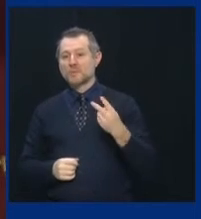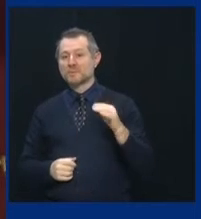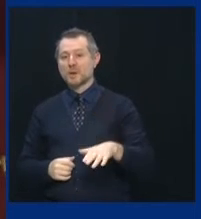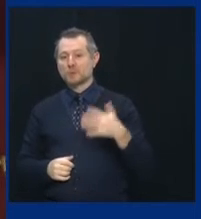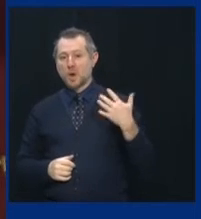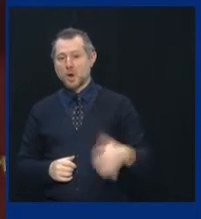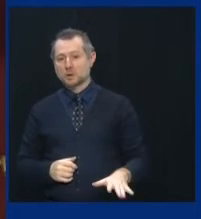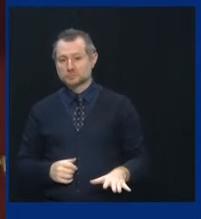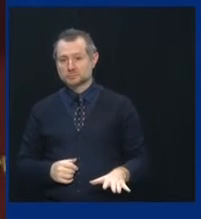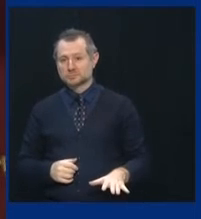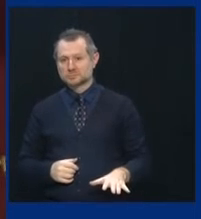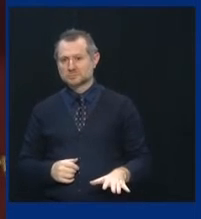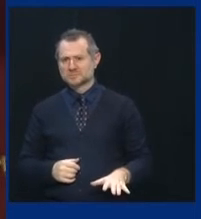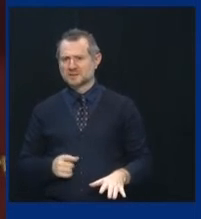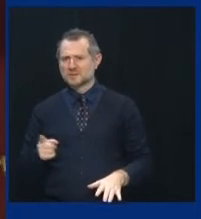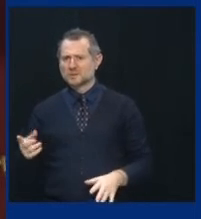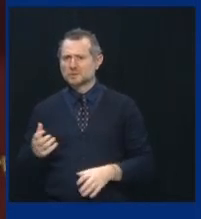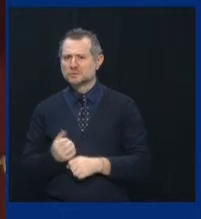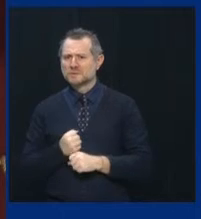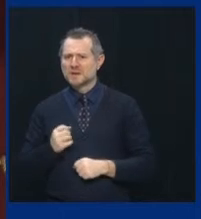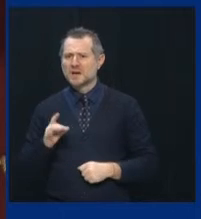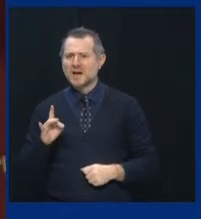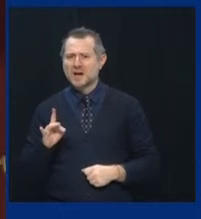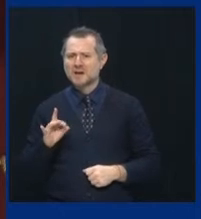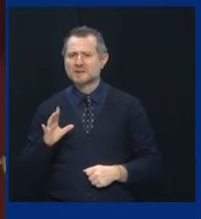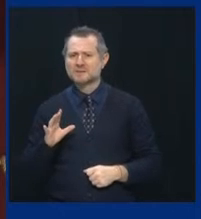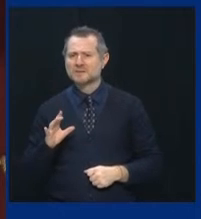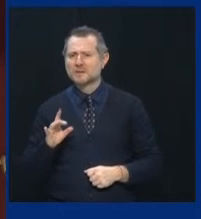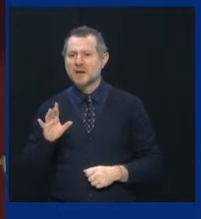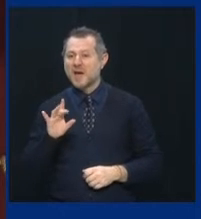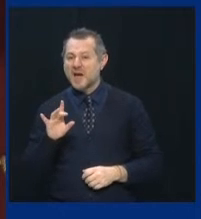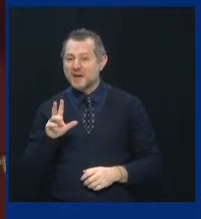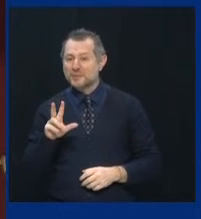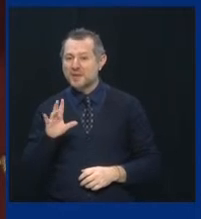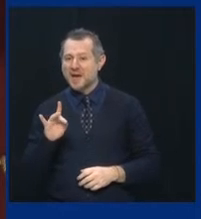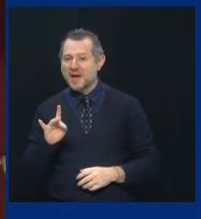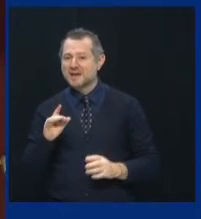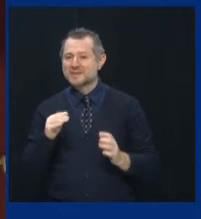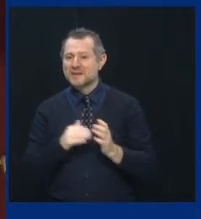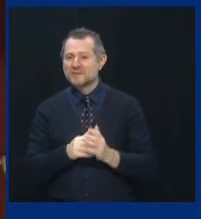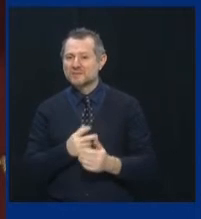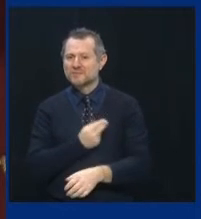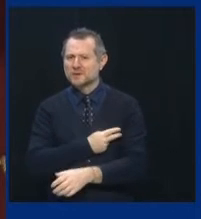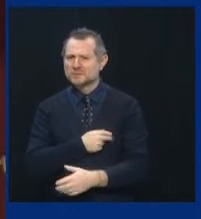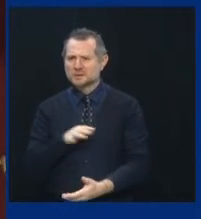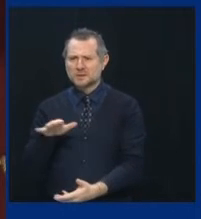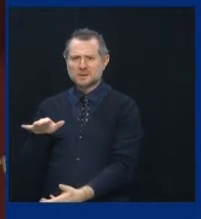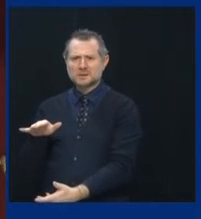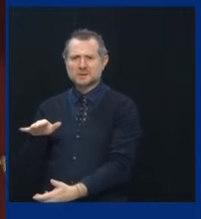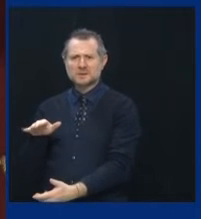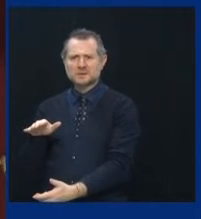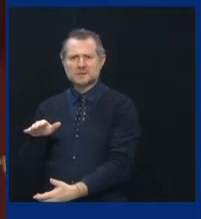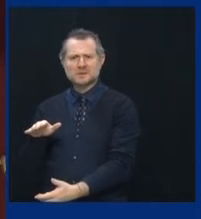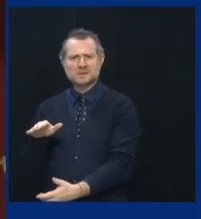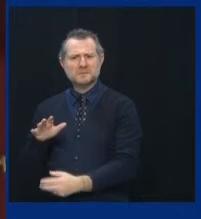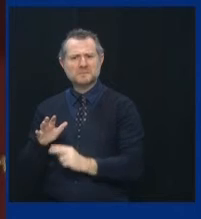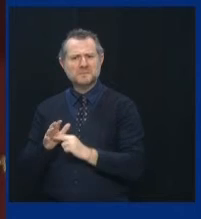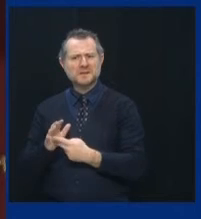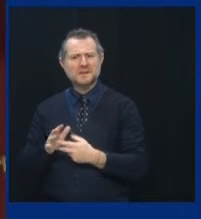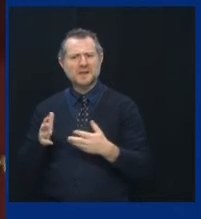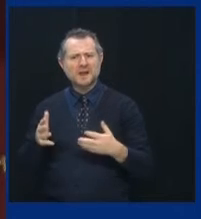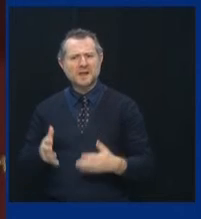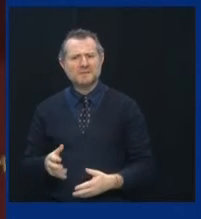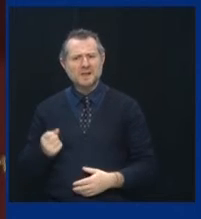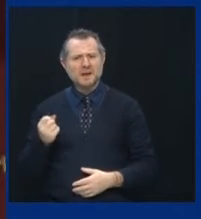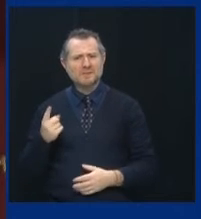They've received 38,000 vaccines. So those other 11,000 employees need to